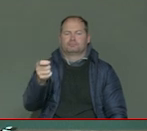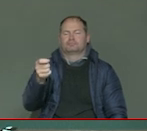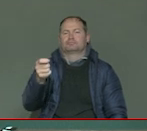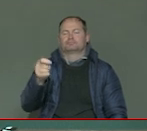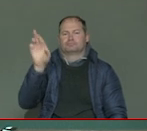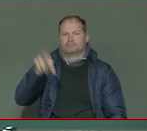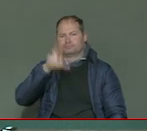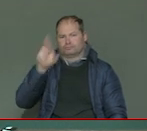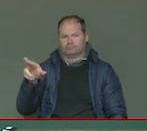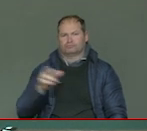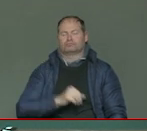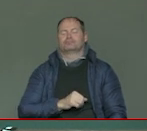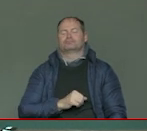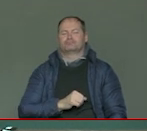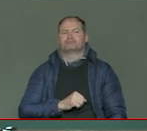And that will be